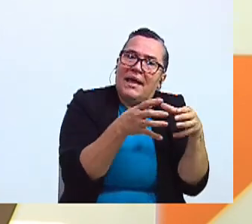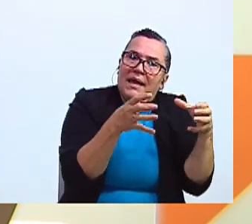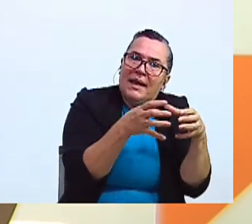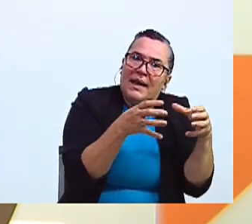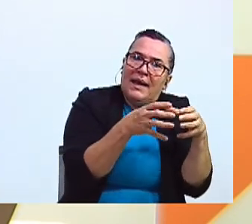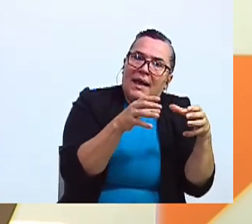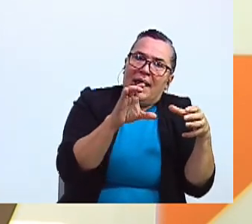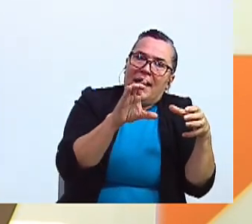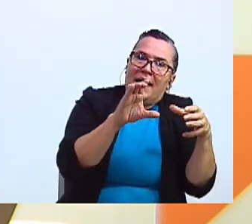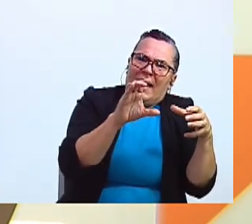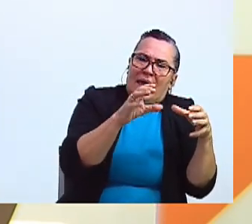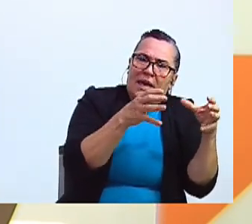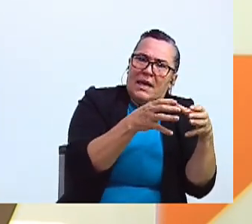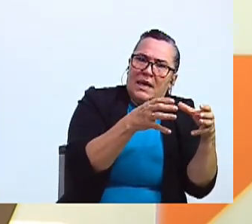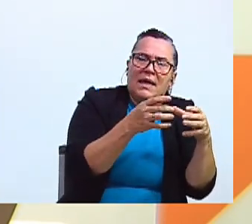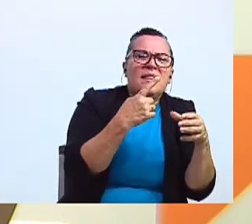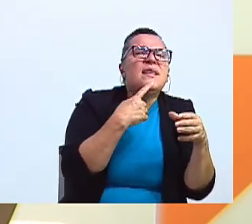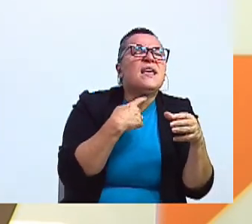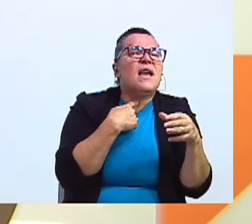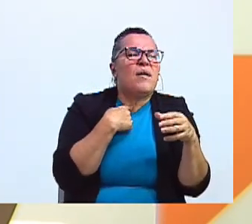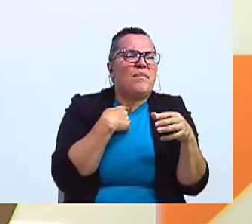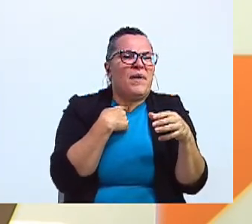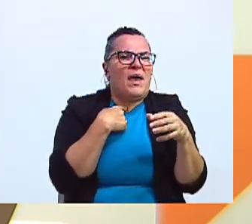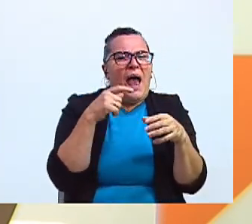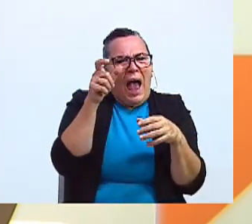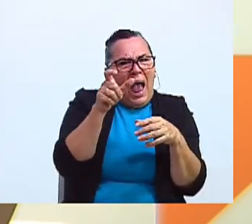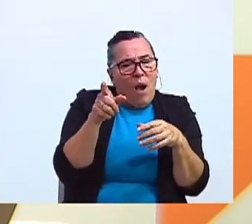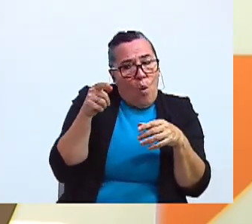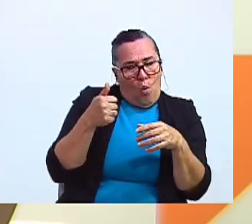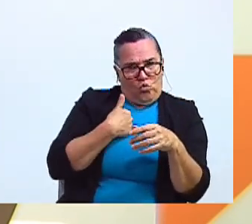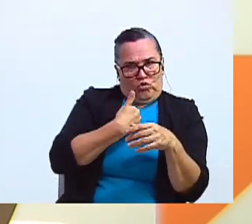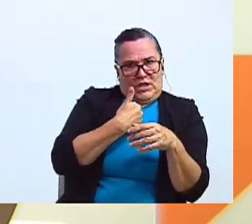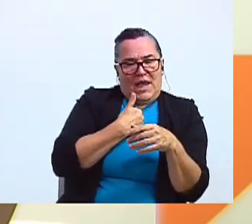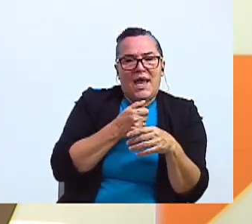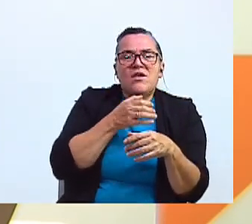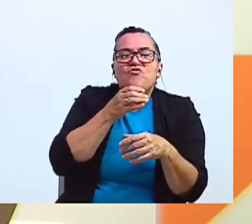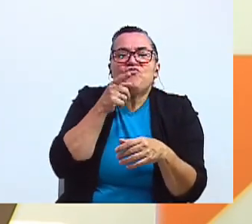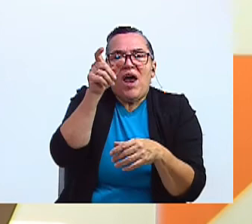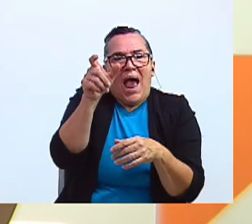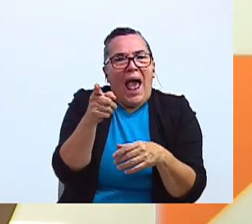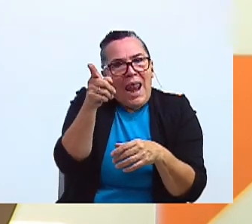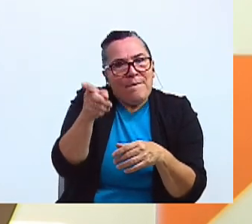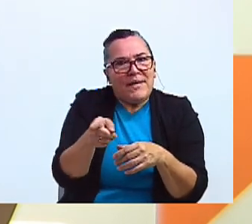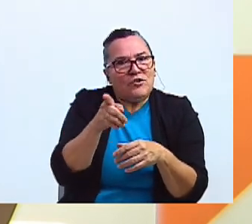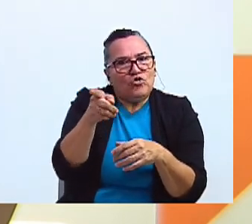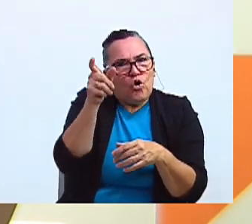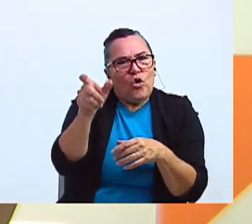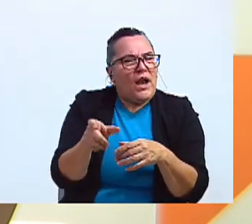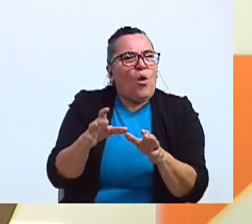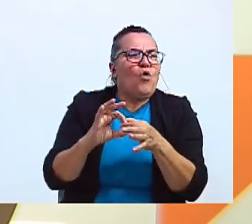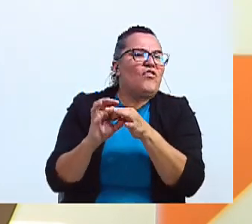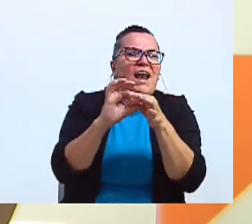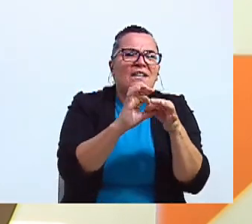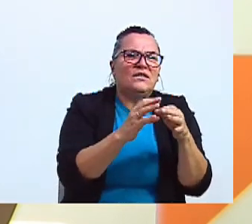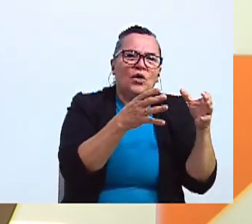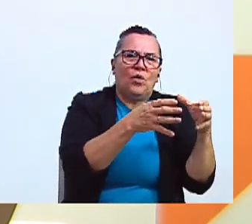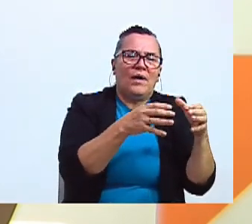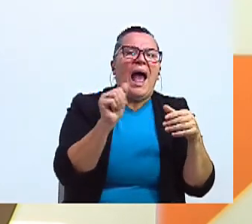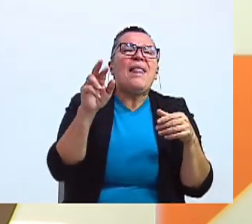me one advice you can give her or give him about that. Okay, maybe